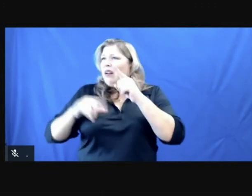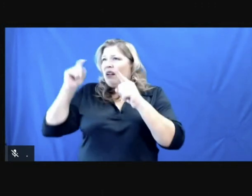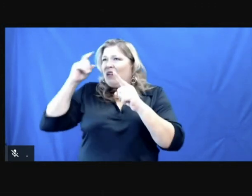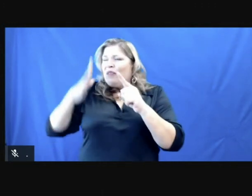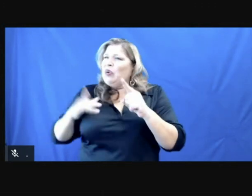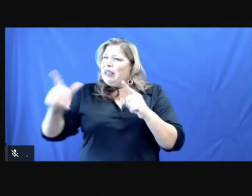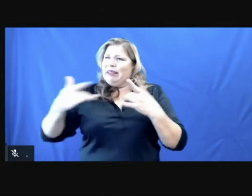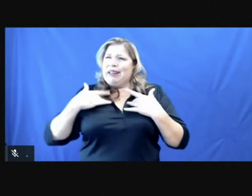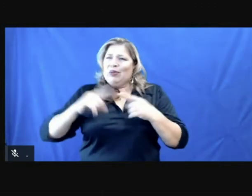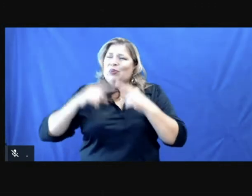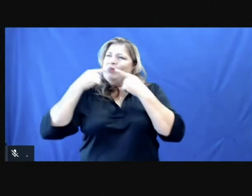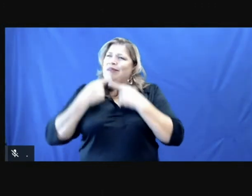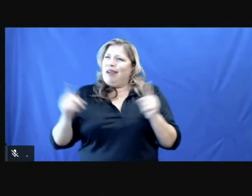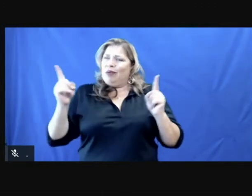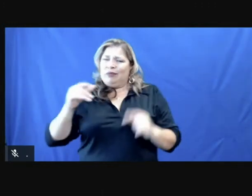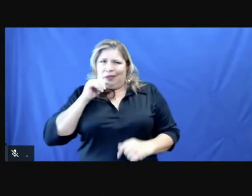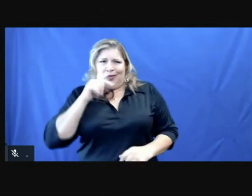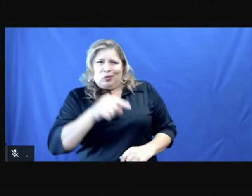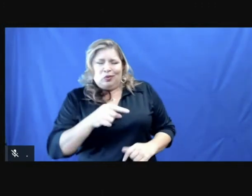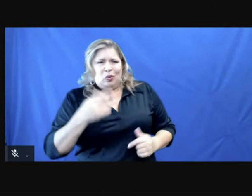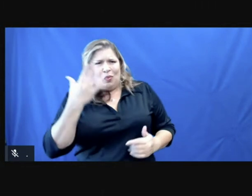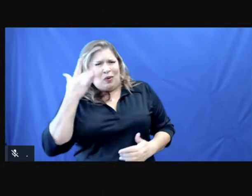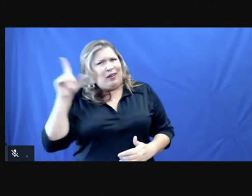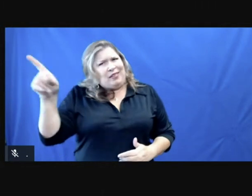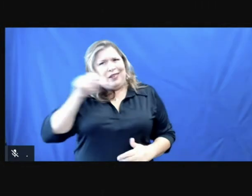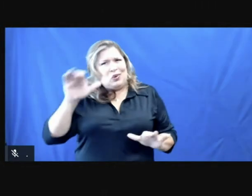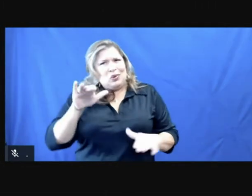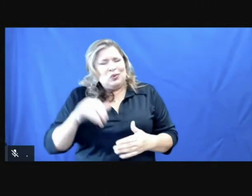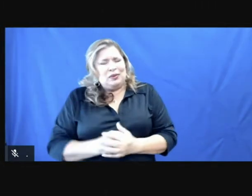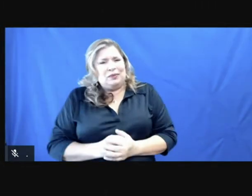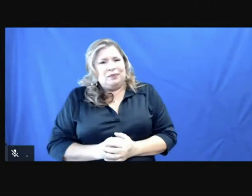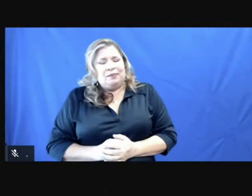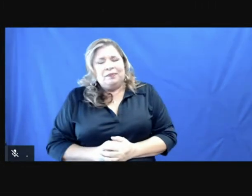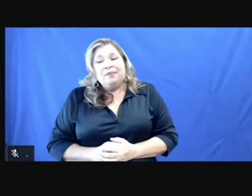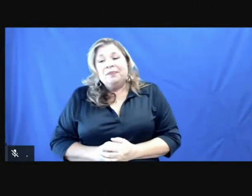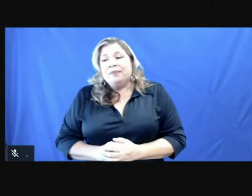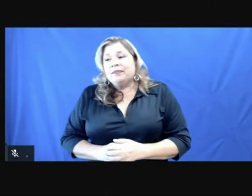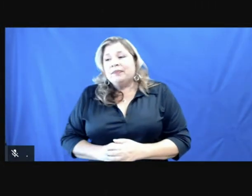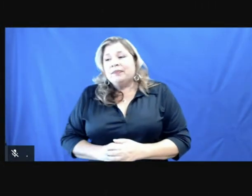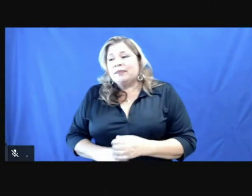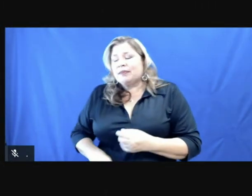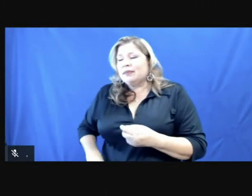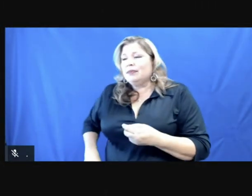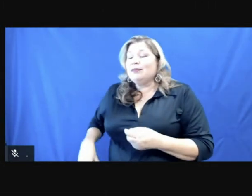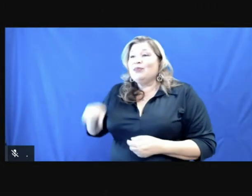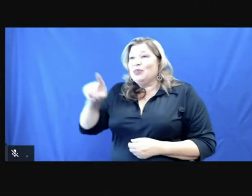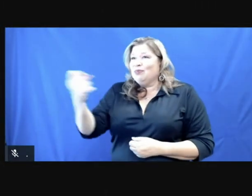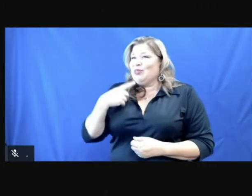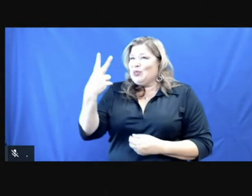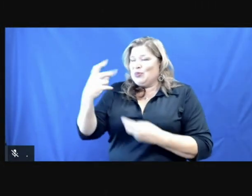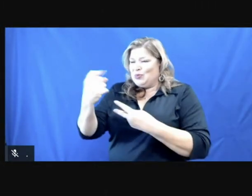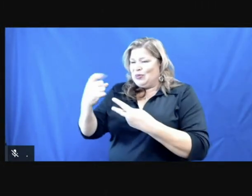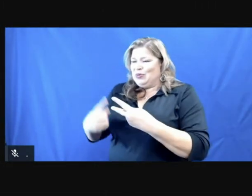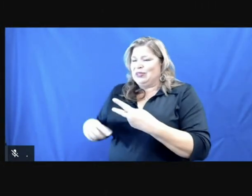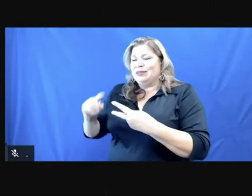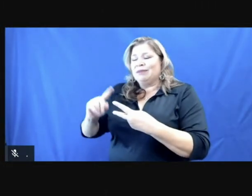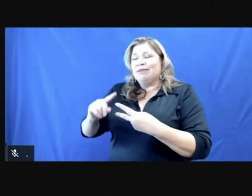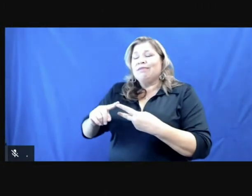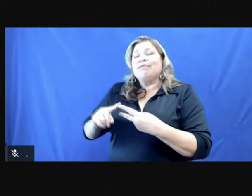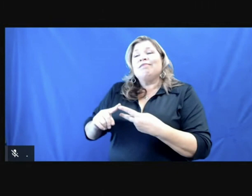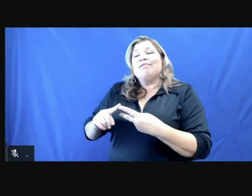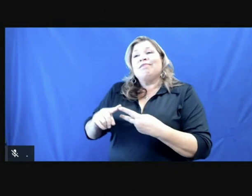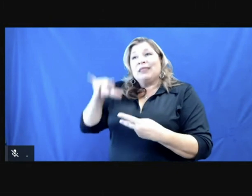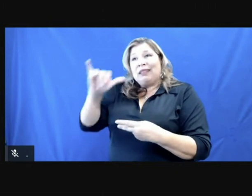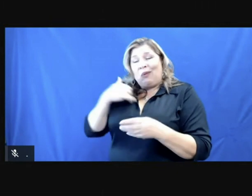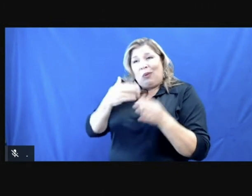Yeah, so the first part of your question, the blueprint has really helped us move in a slow and stringent way